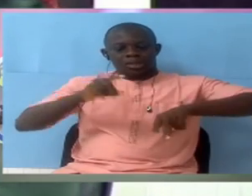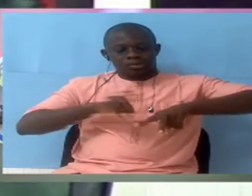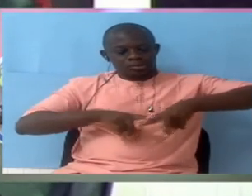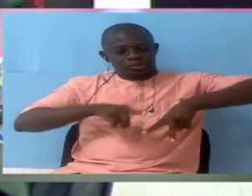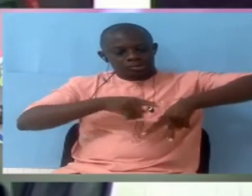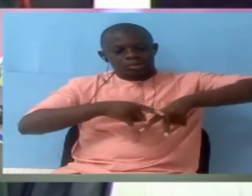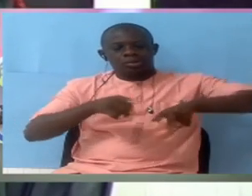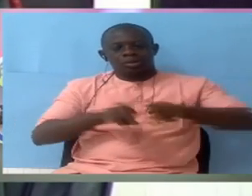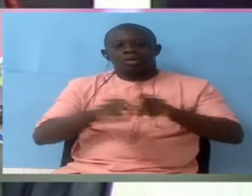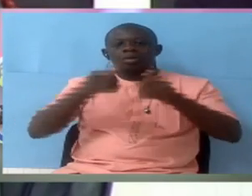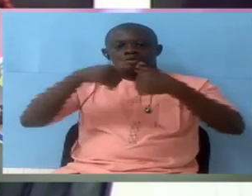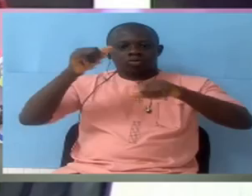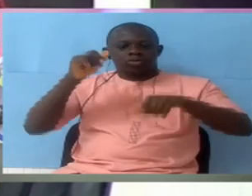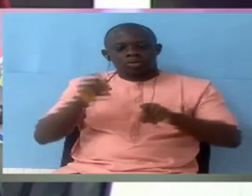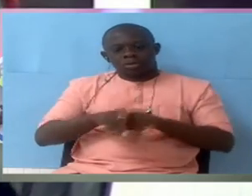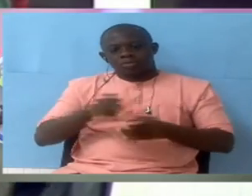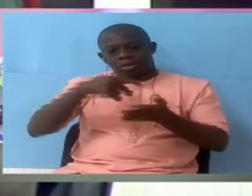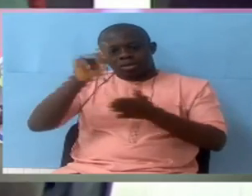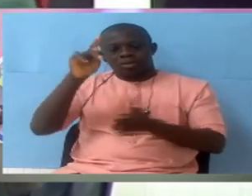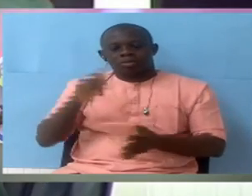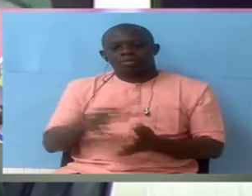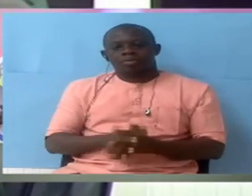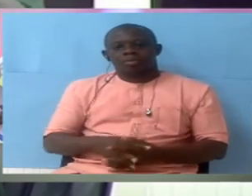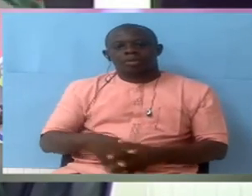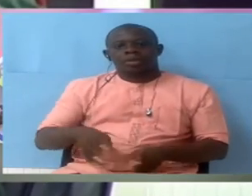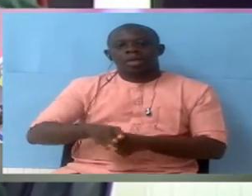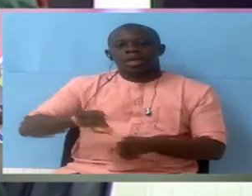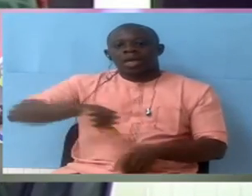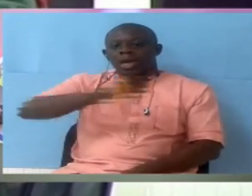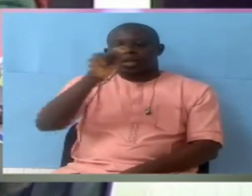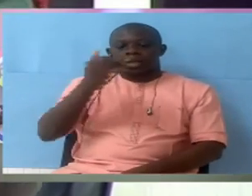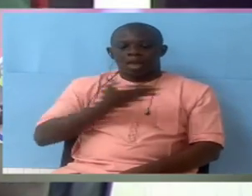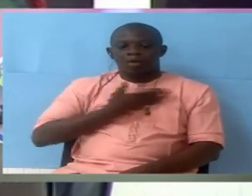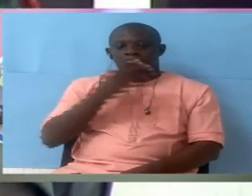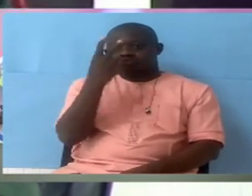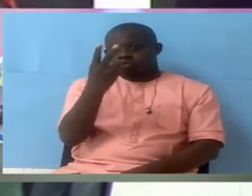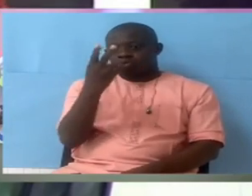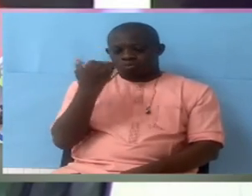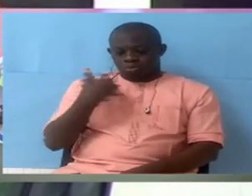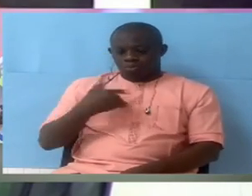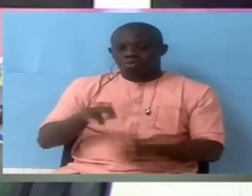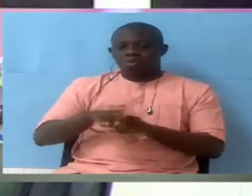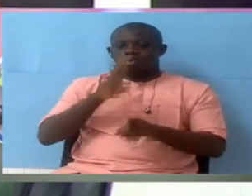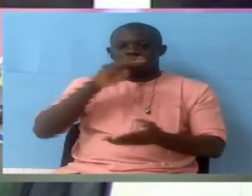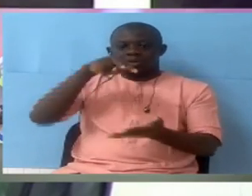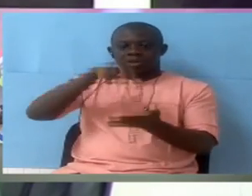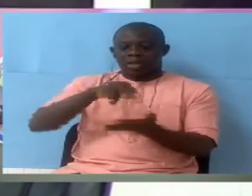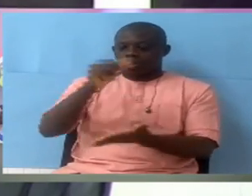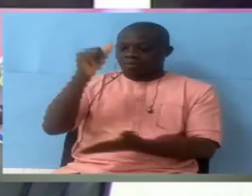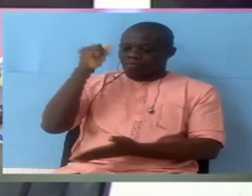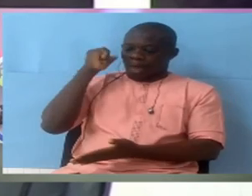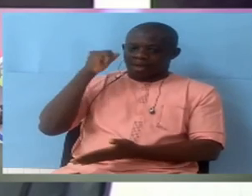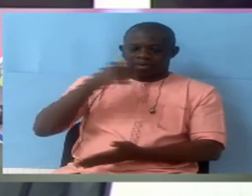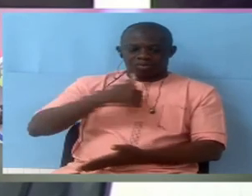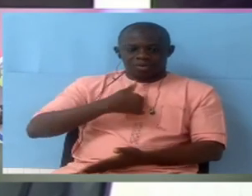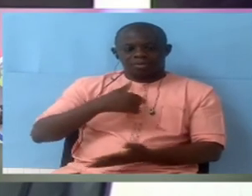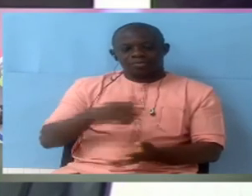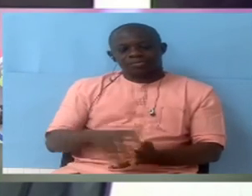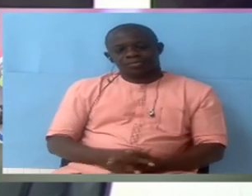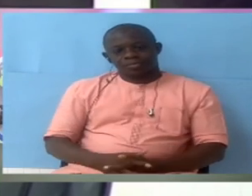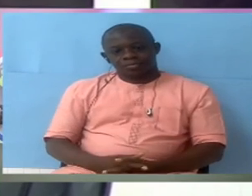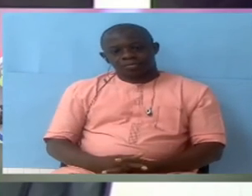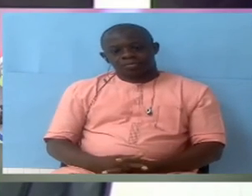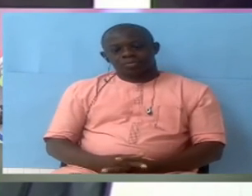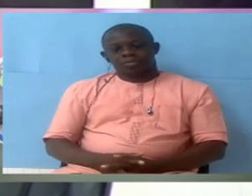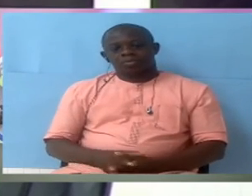di kick ci sa poj yi. And there were two also behind me. Amna yeneen ñaar tam ñu taxaw ci suma gannaaw. The